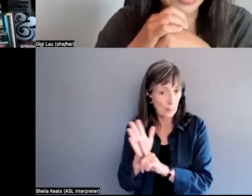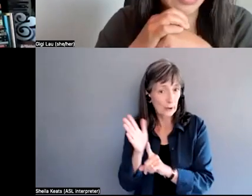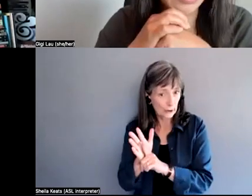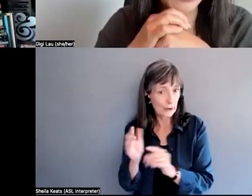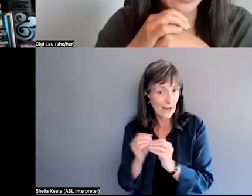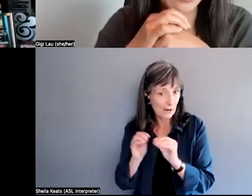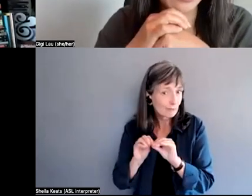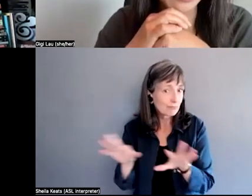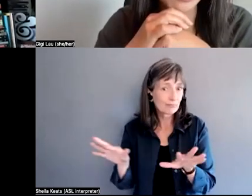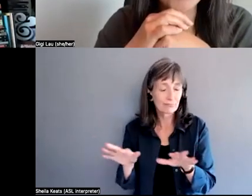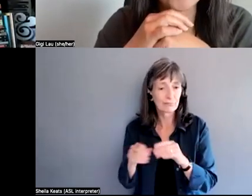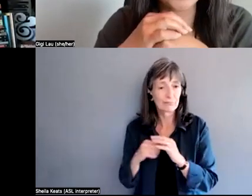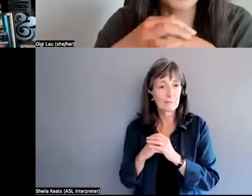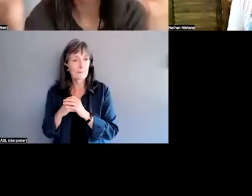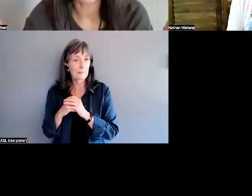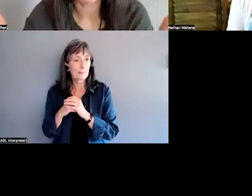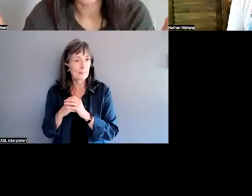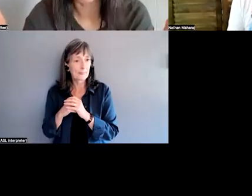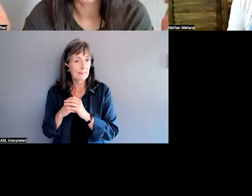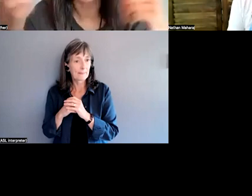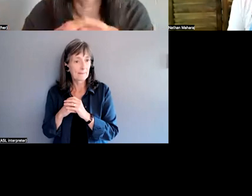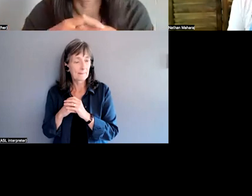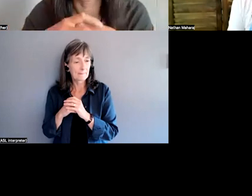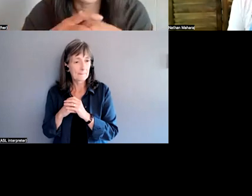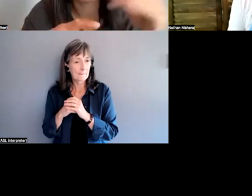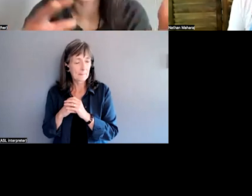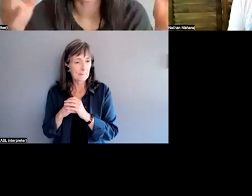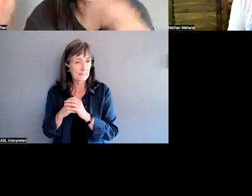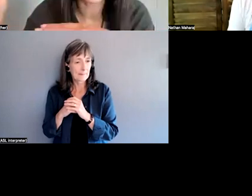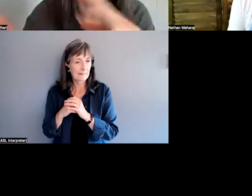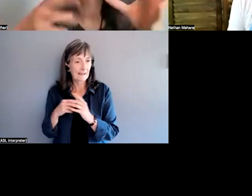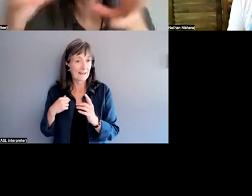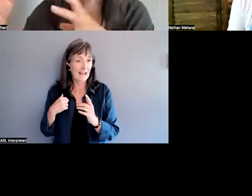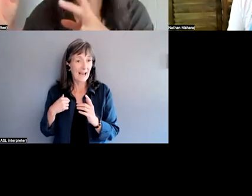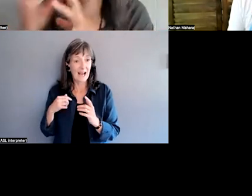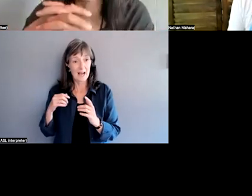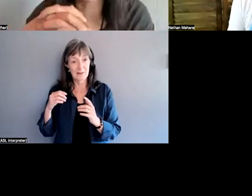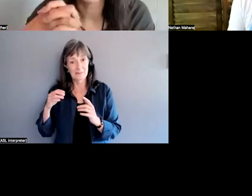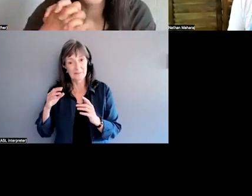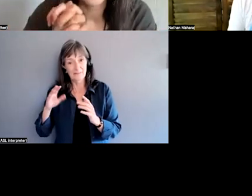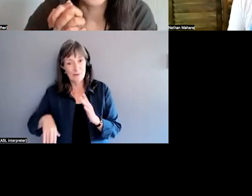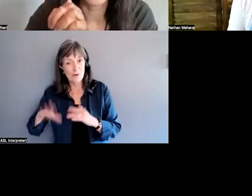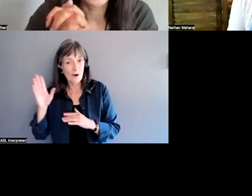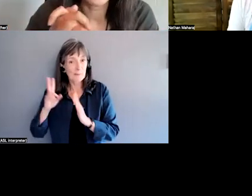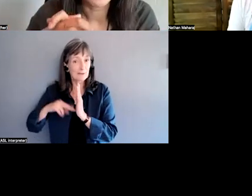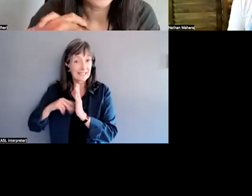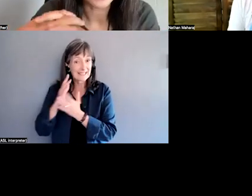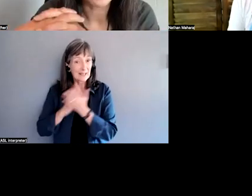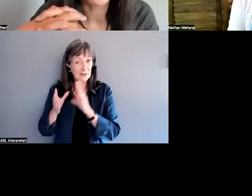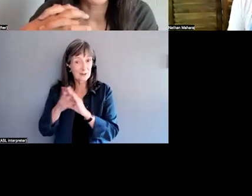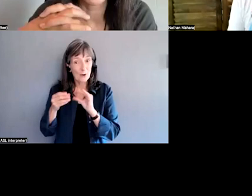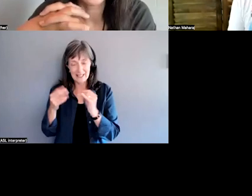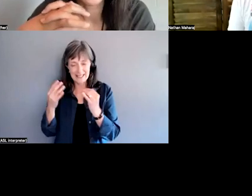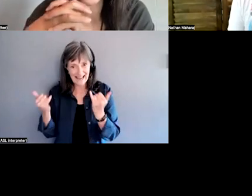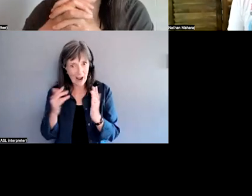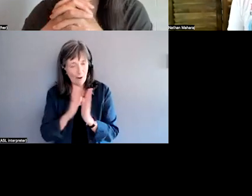like, even the Babysitter's Club I grew up reading, and seeing that now as a graphic novel series, that's